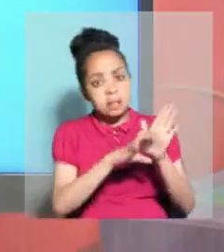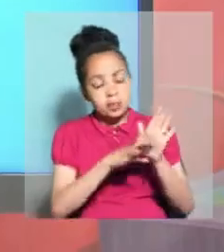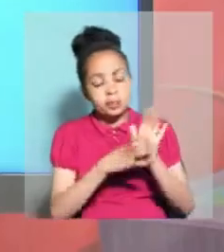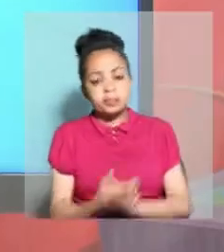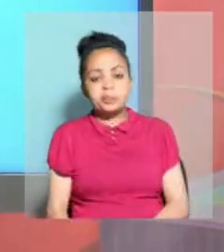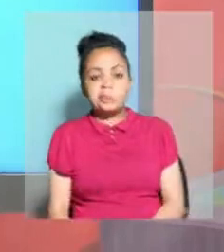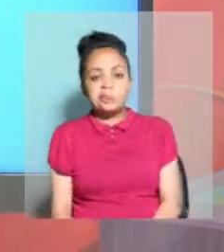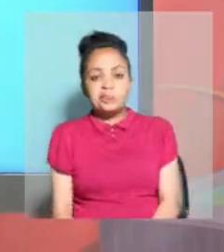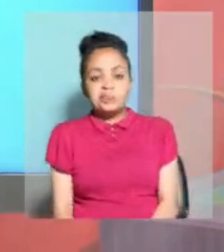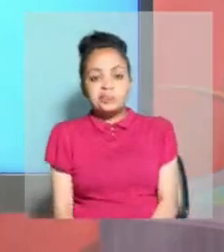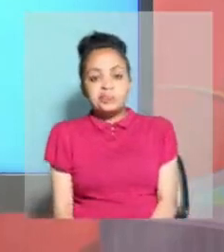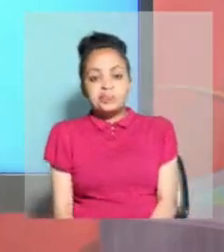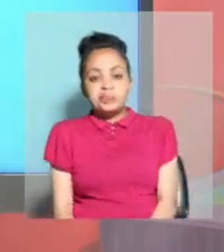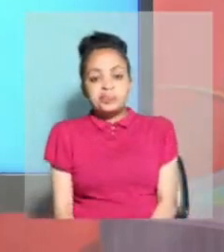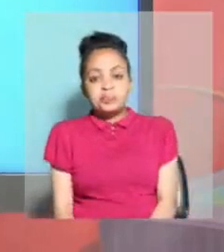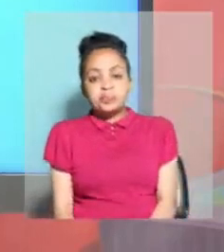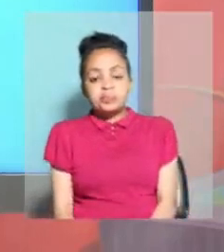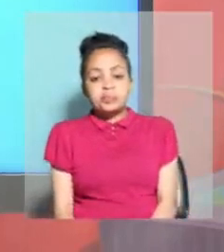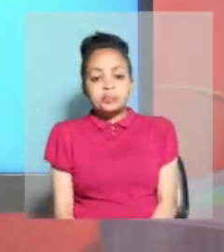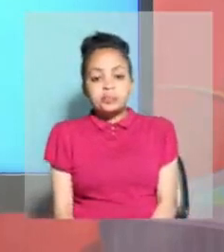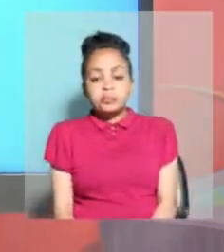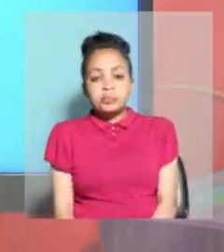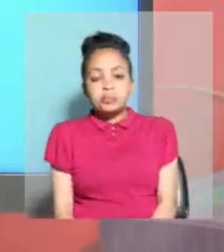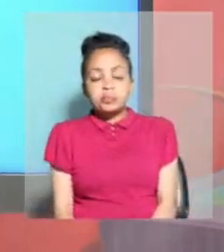Well then, here,